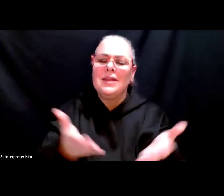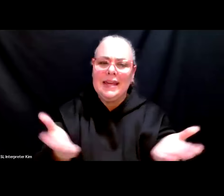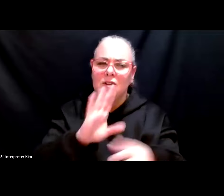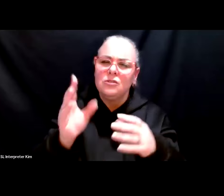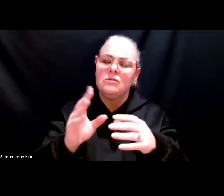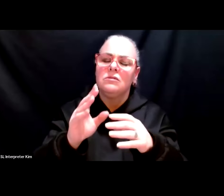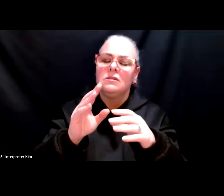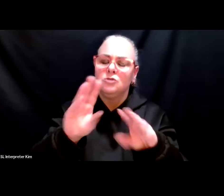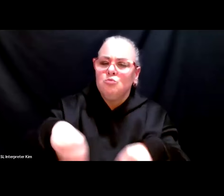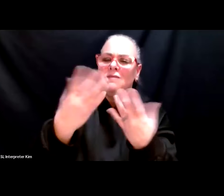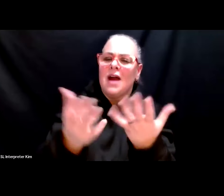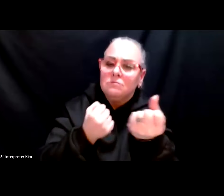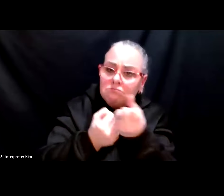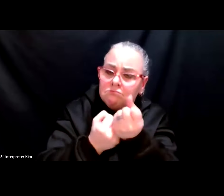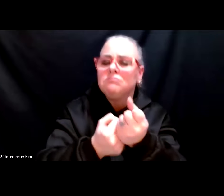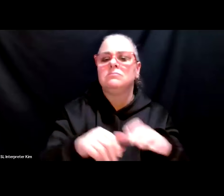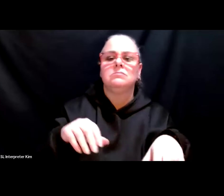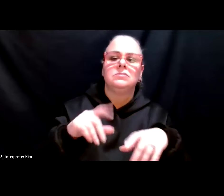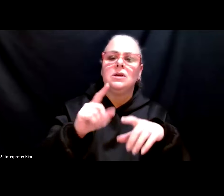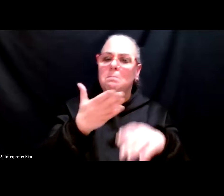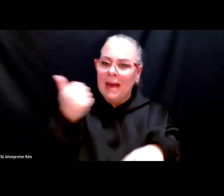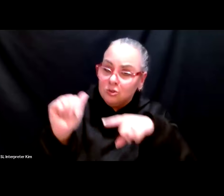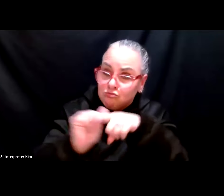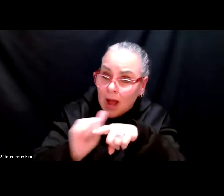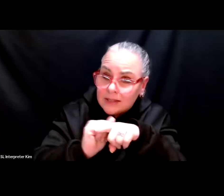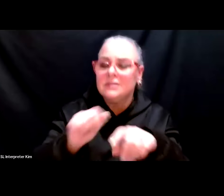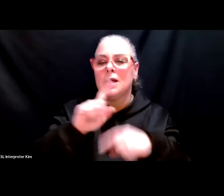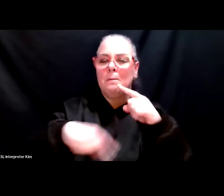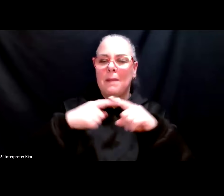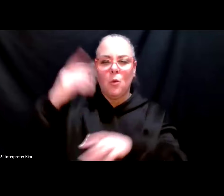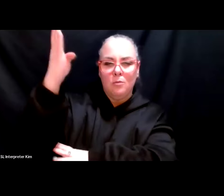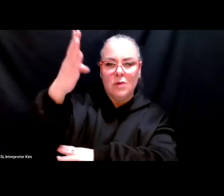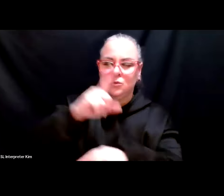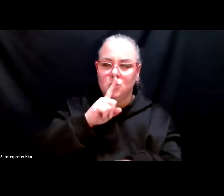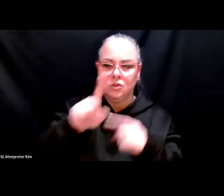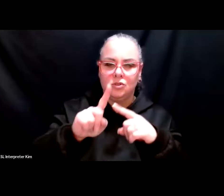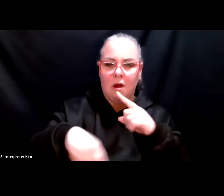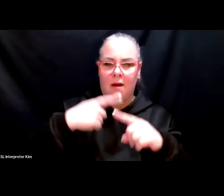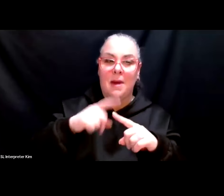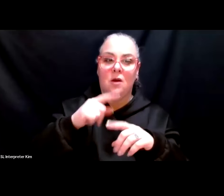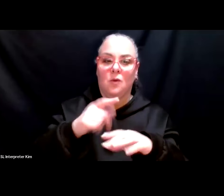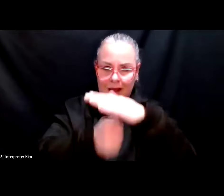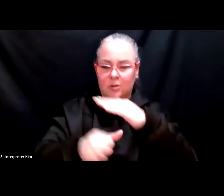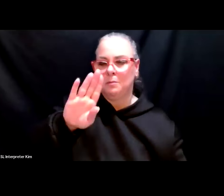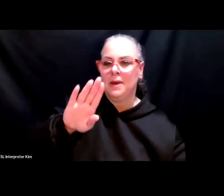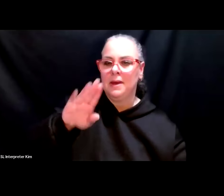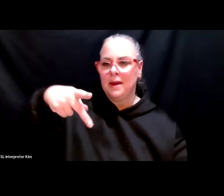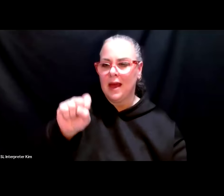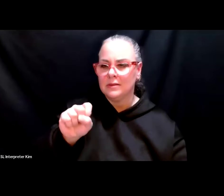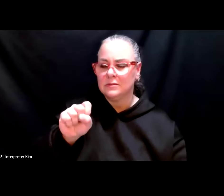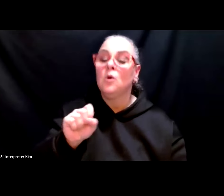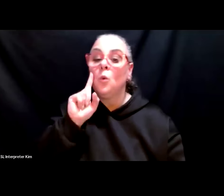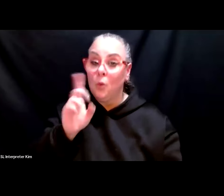and practices on what the presenter will be talking about within BPS. The meeting is going to wrap